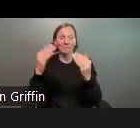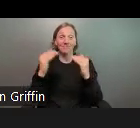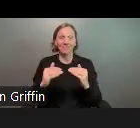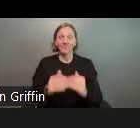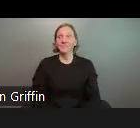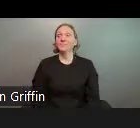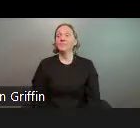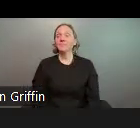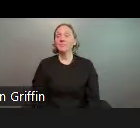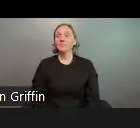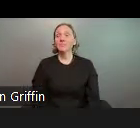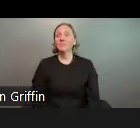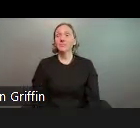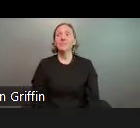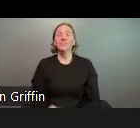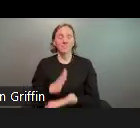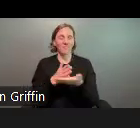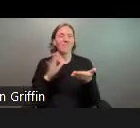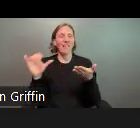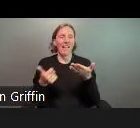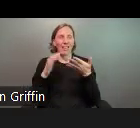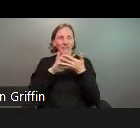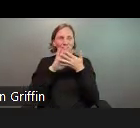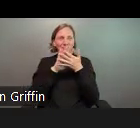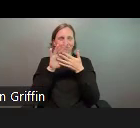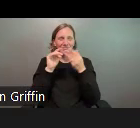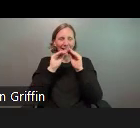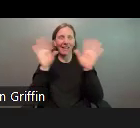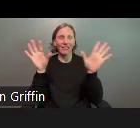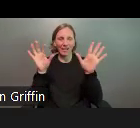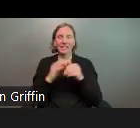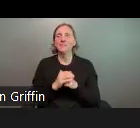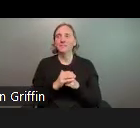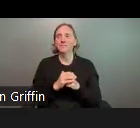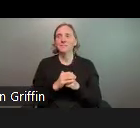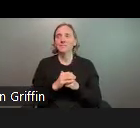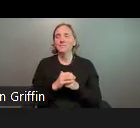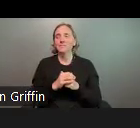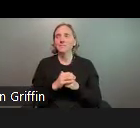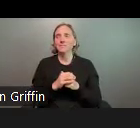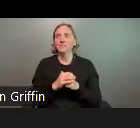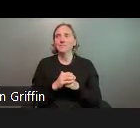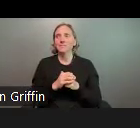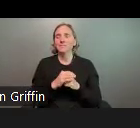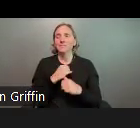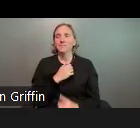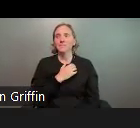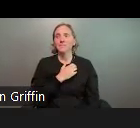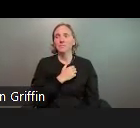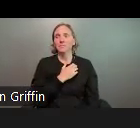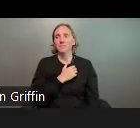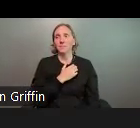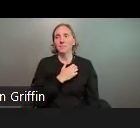Some other nuancy notes for you in case this is helpful for you in understanding the program. There